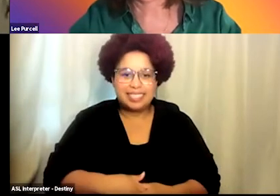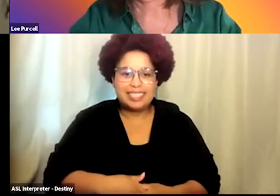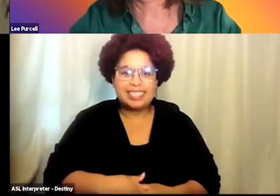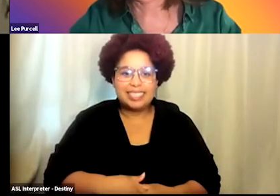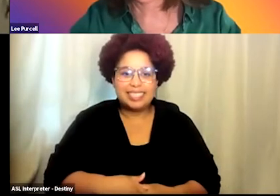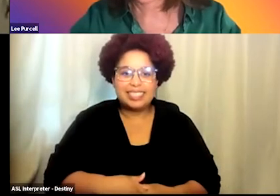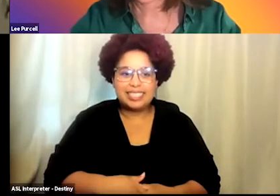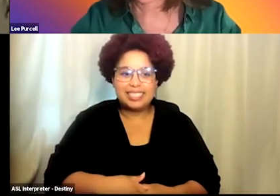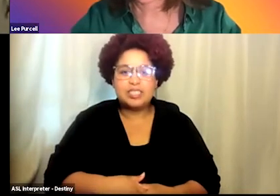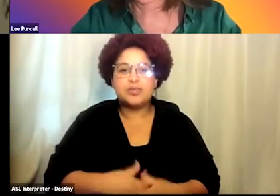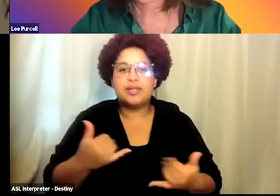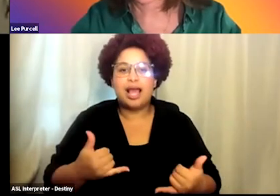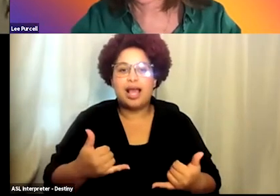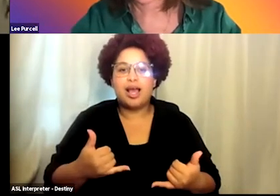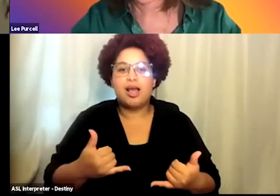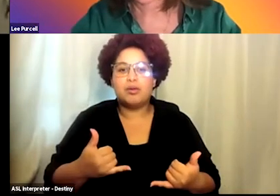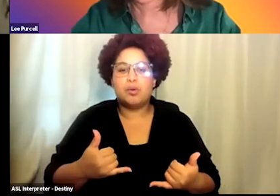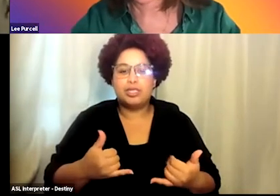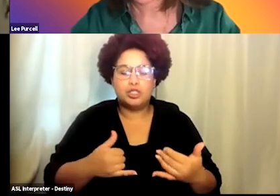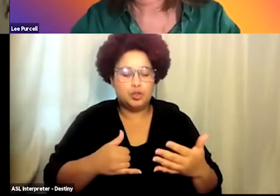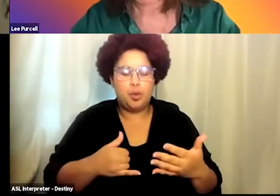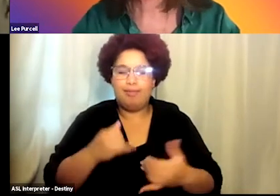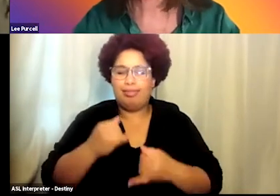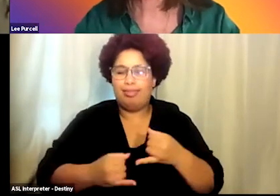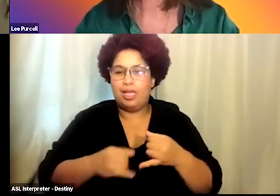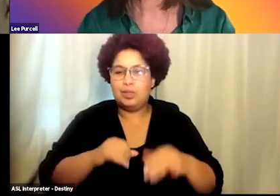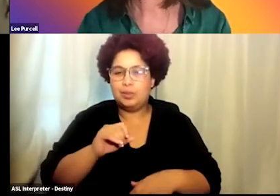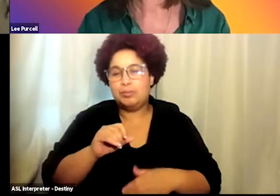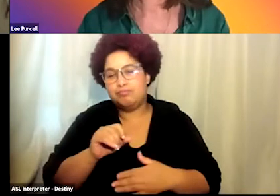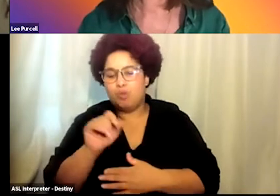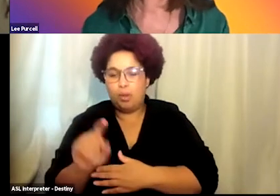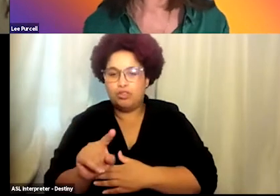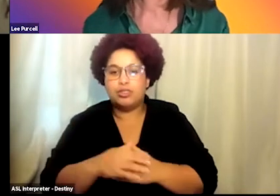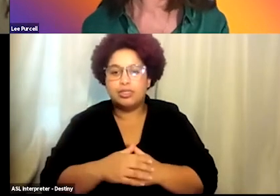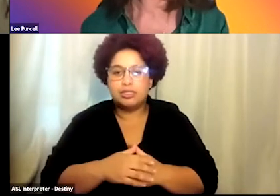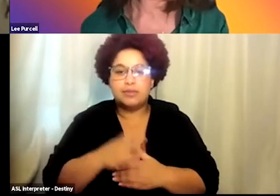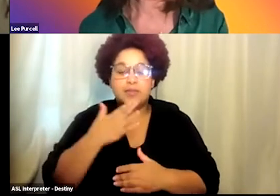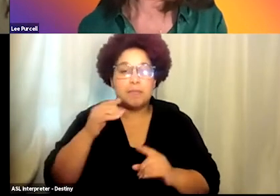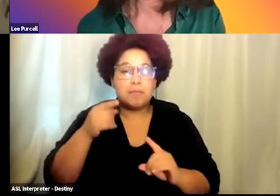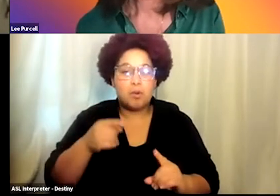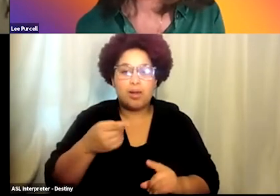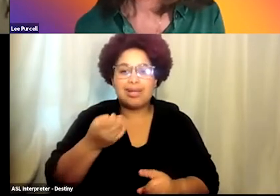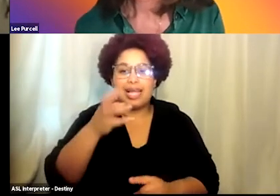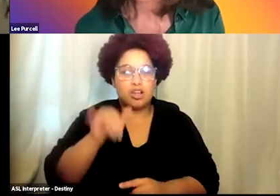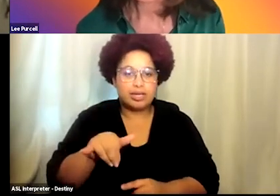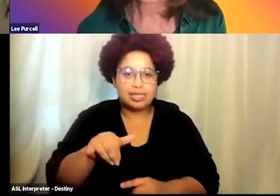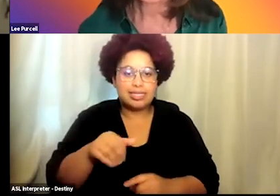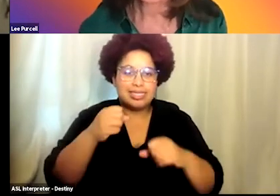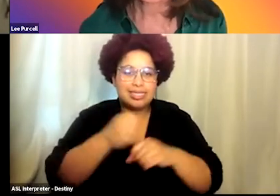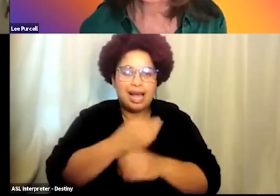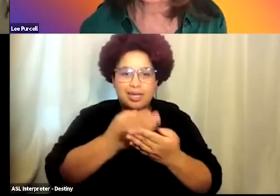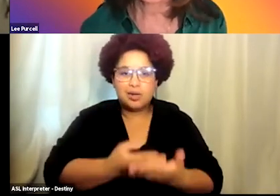may be a kind of final question. I know that you made a good point, Harry, because statistically